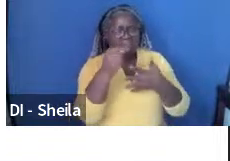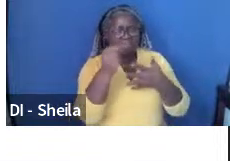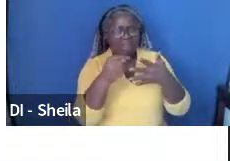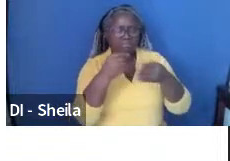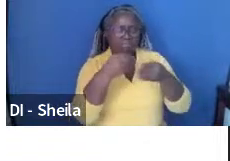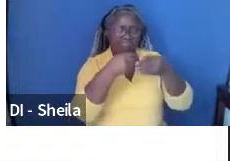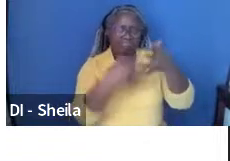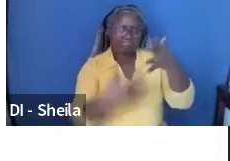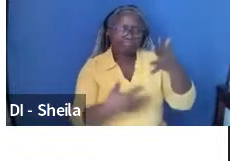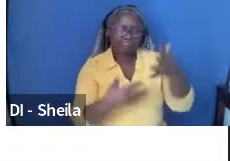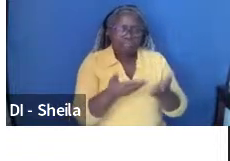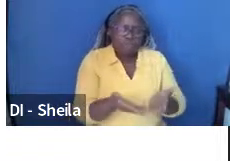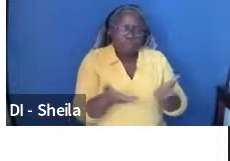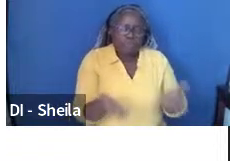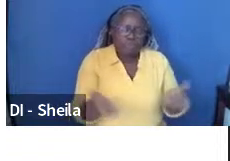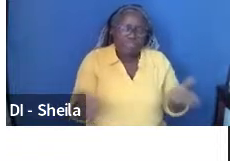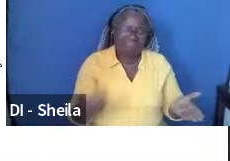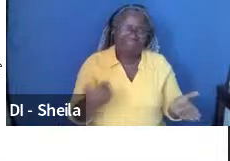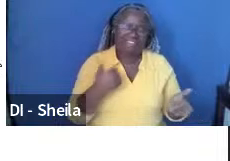Bobby.